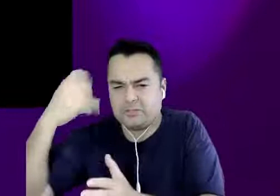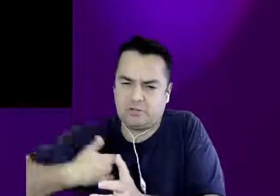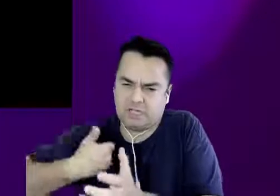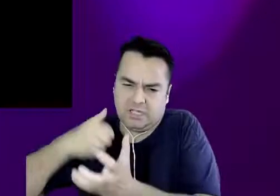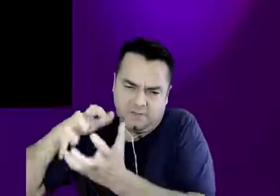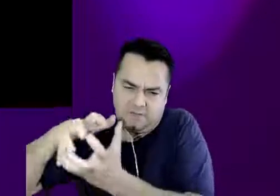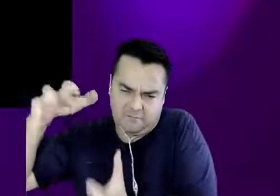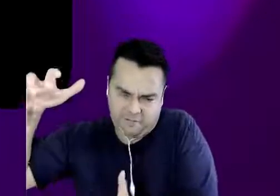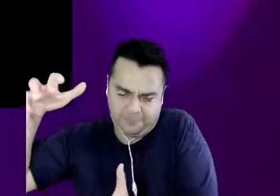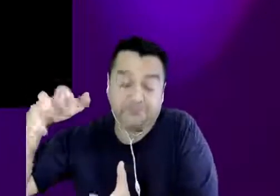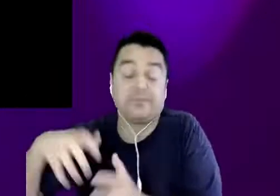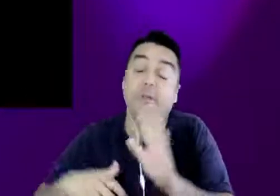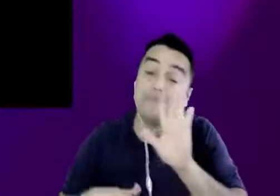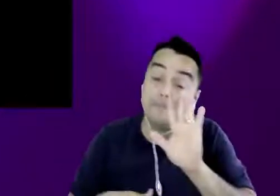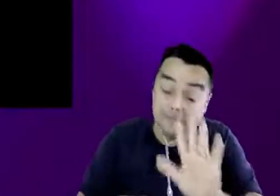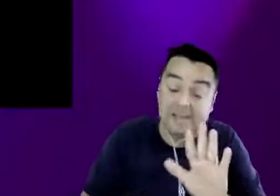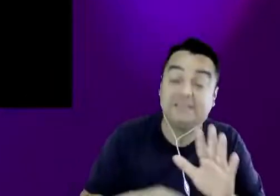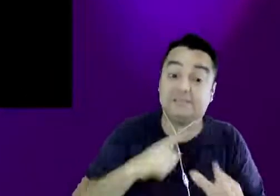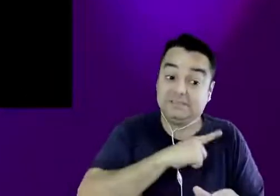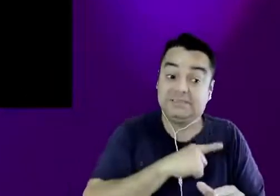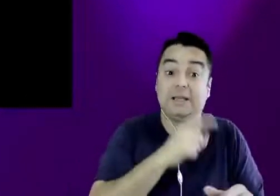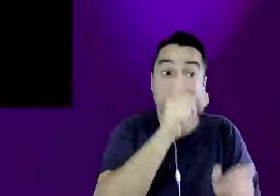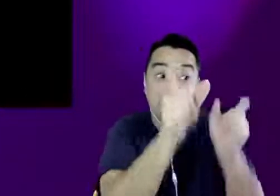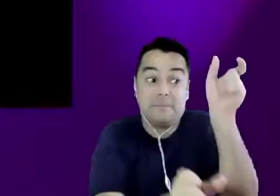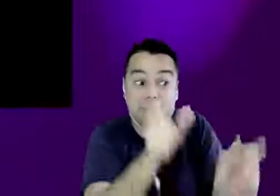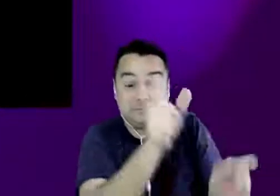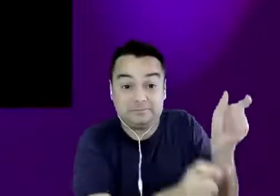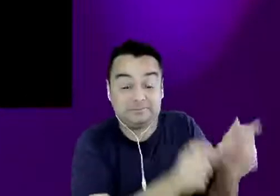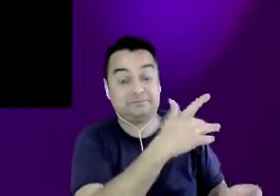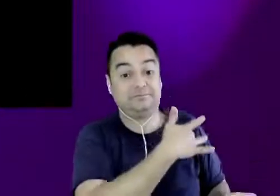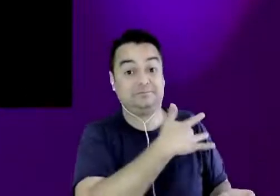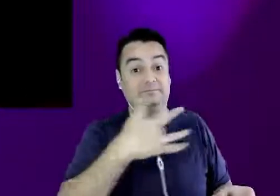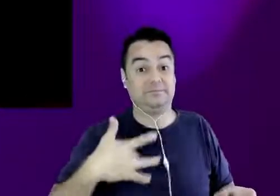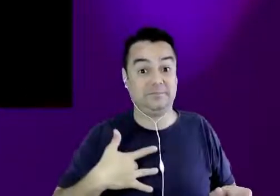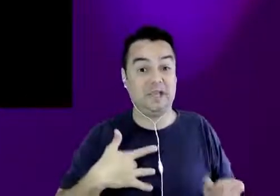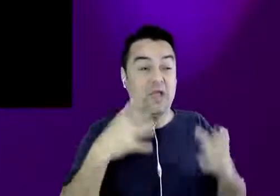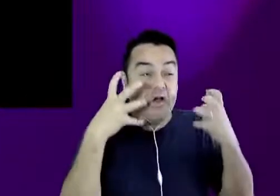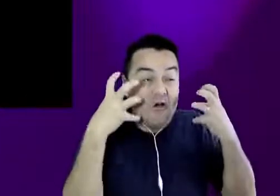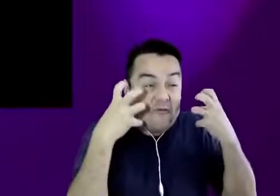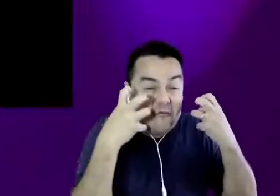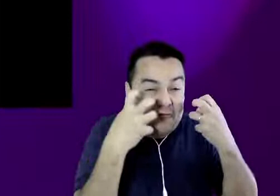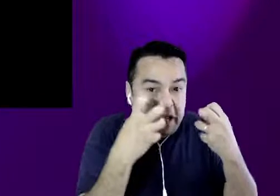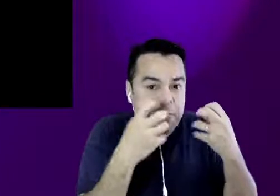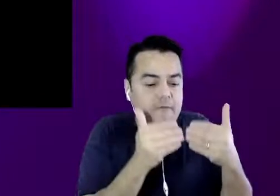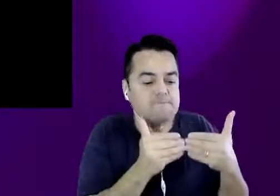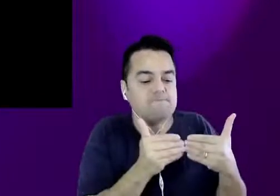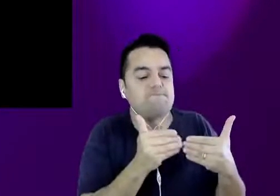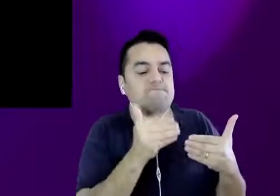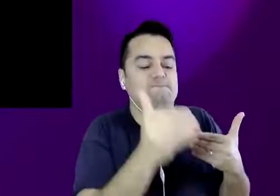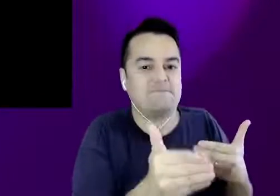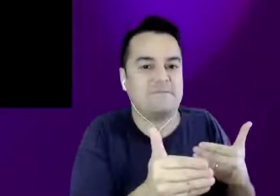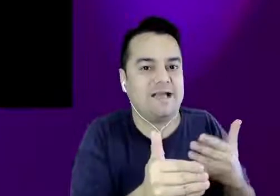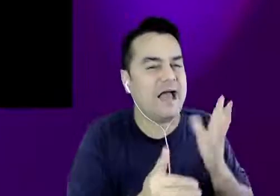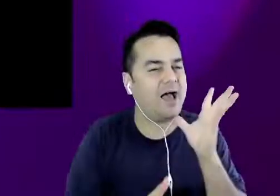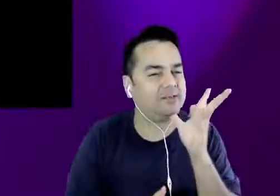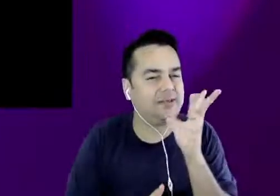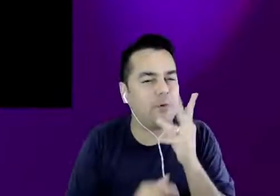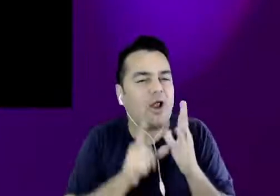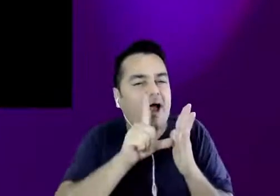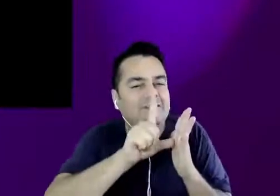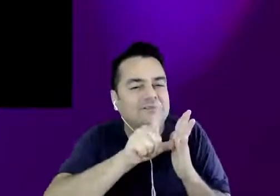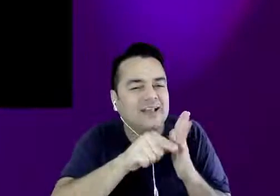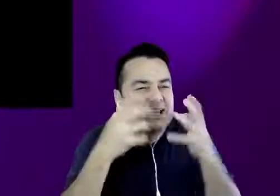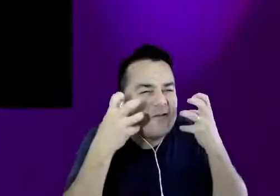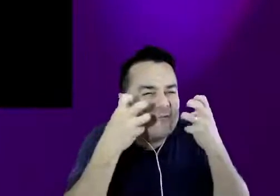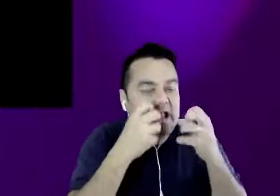aging. And how can we do that? Well, first we need to understand fully the biology of the aging. What are